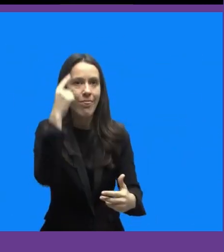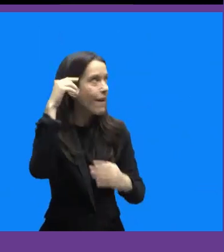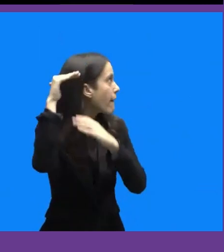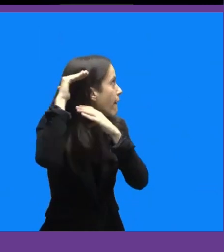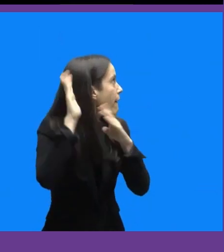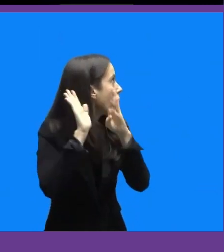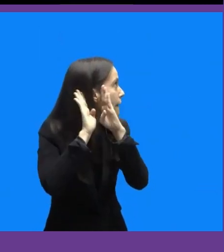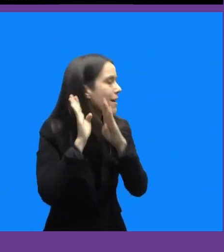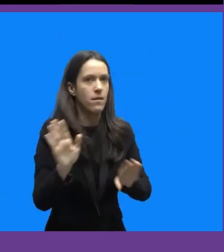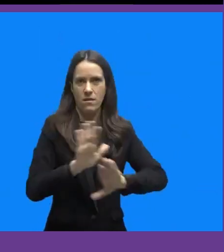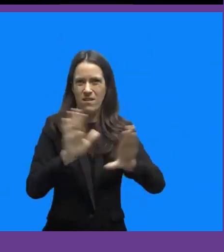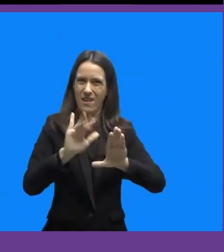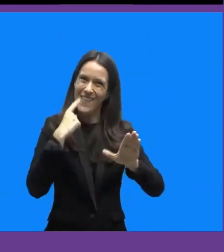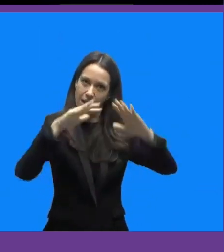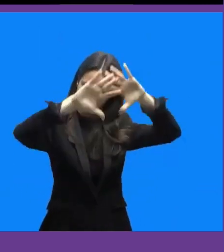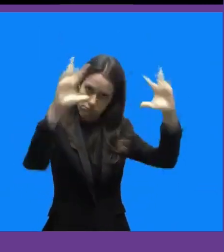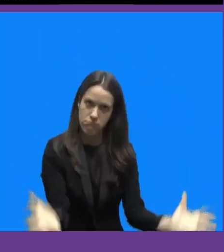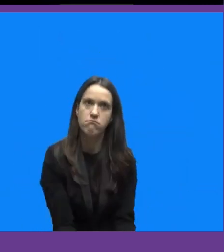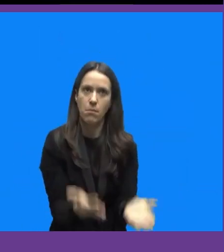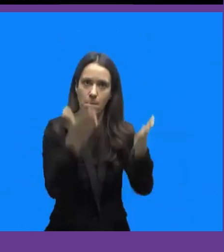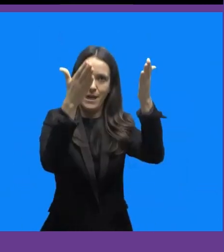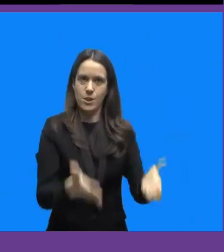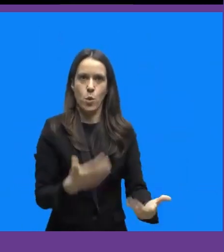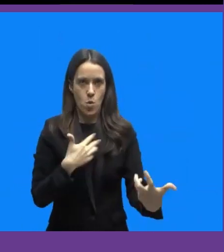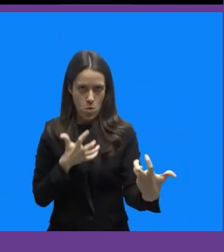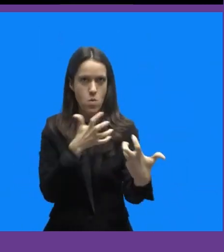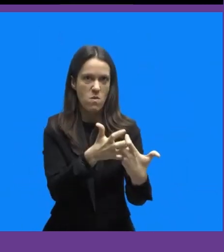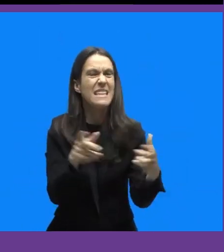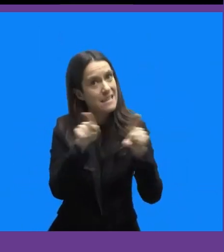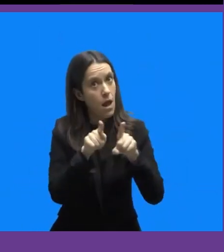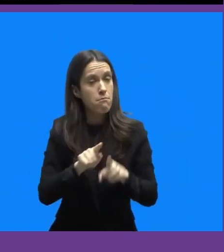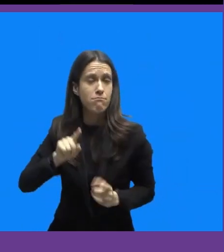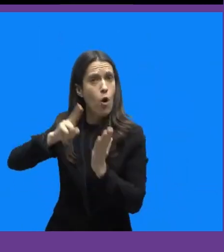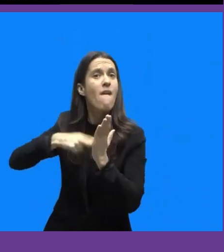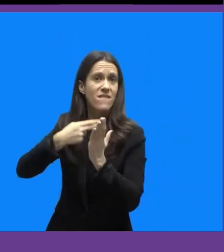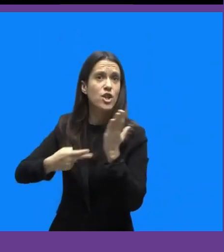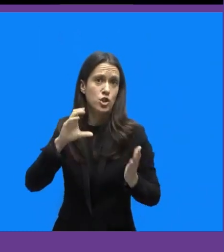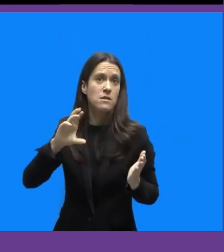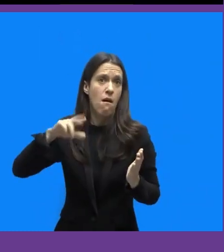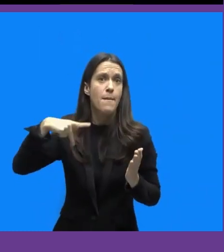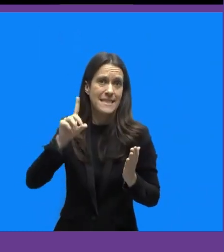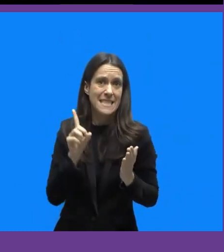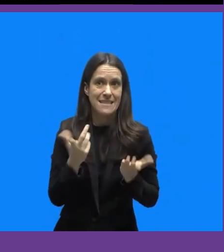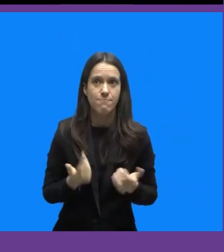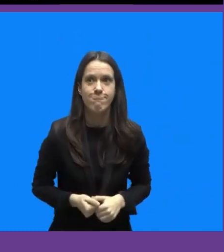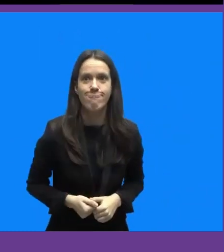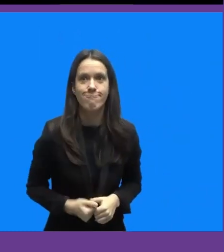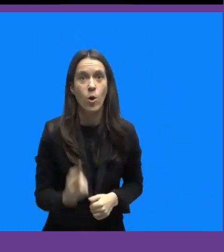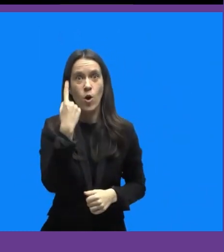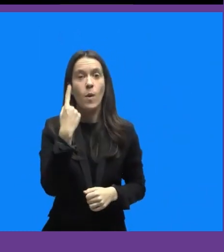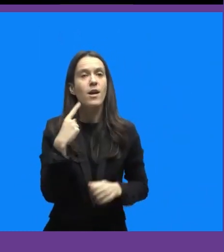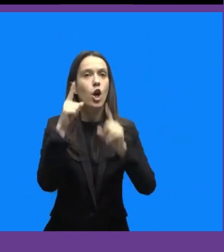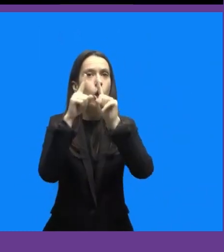learning friendly environments. So very much embedded within the UNCRPD, and one of the reasons why the term in Ireland is